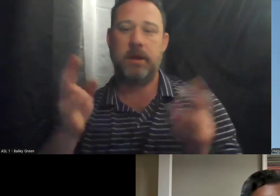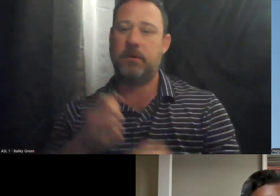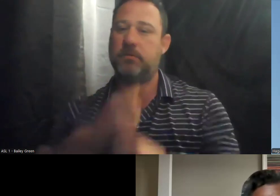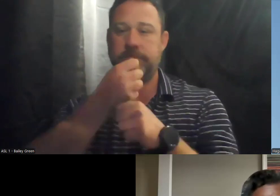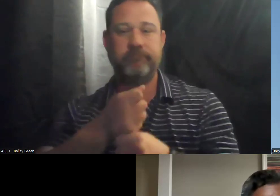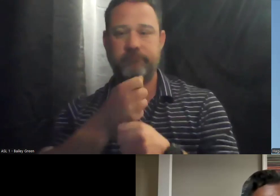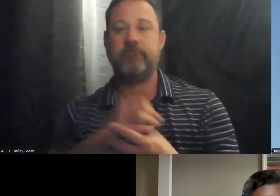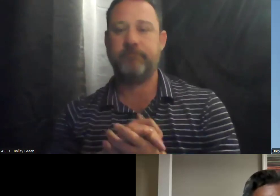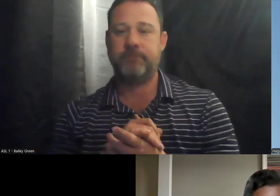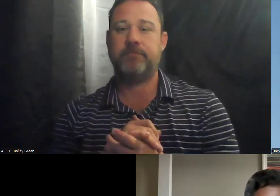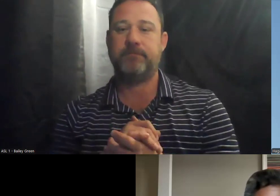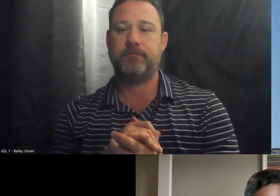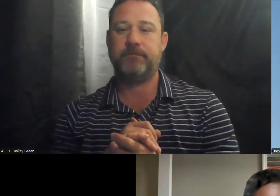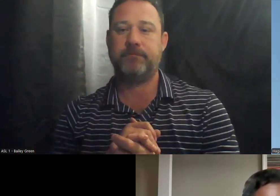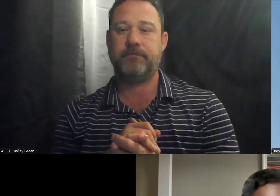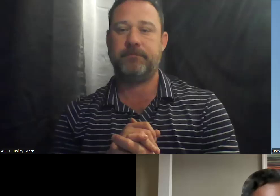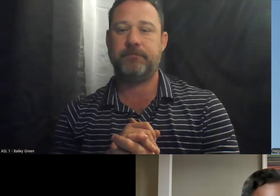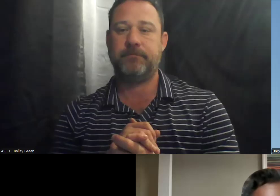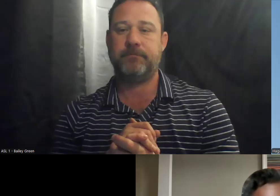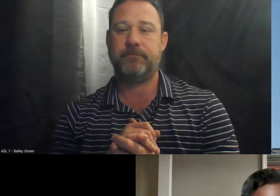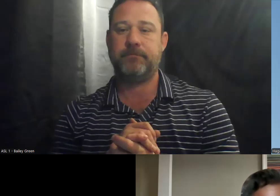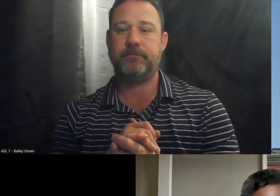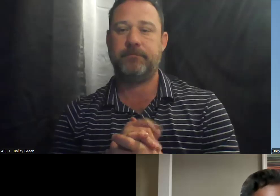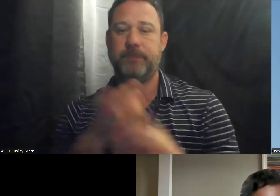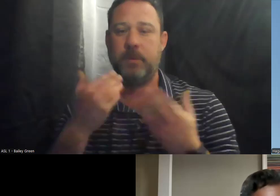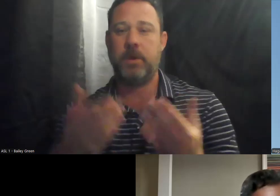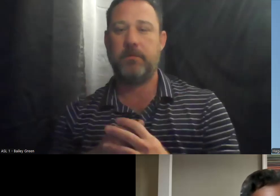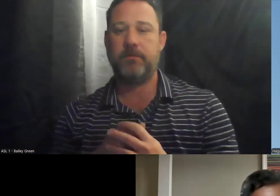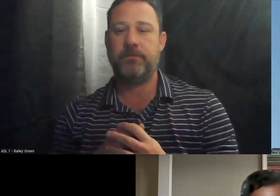really are. So here we go.